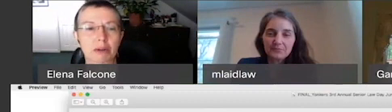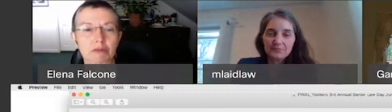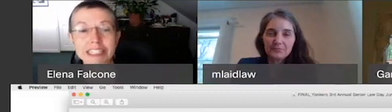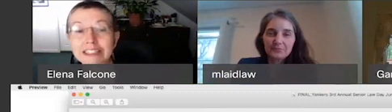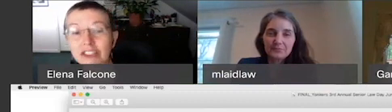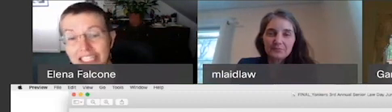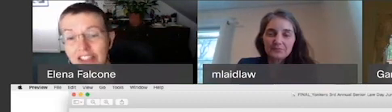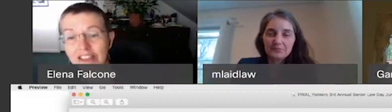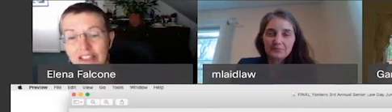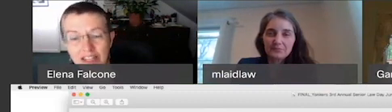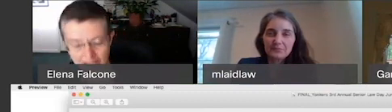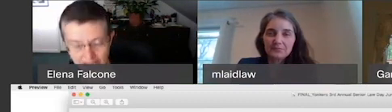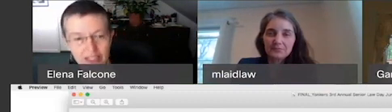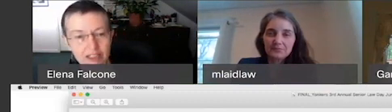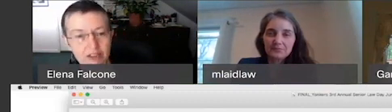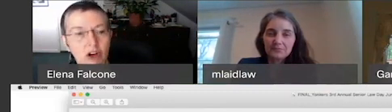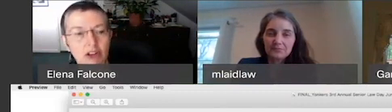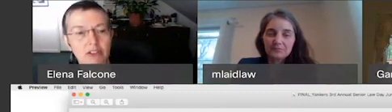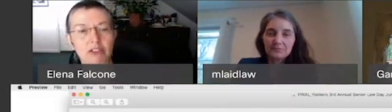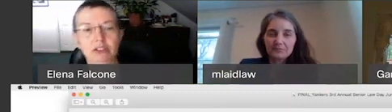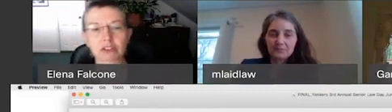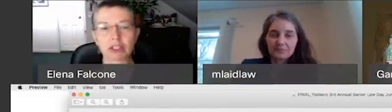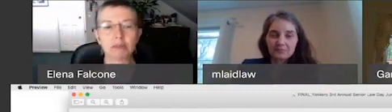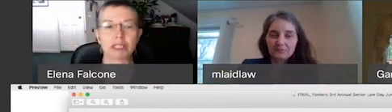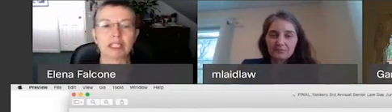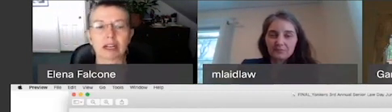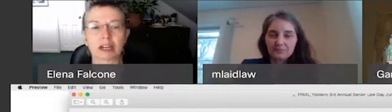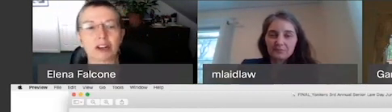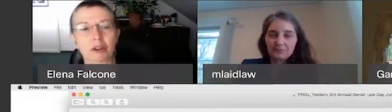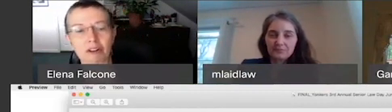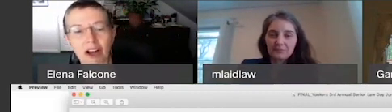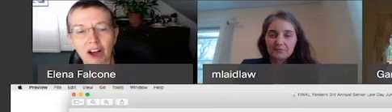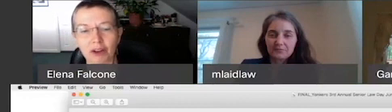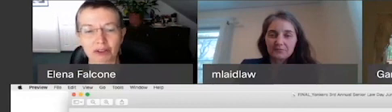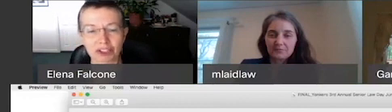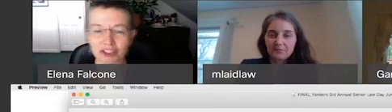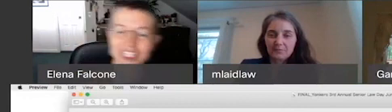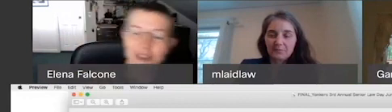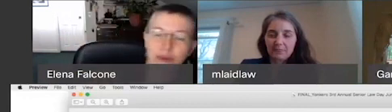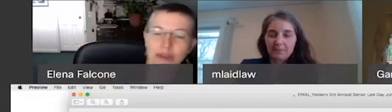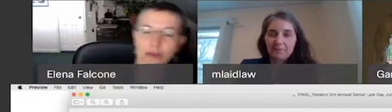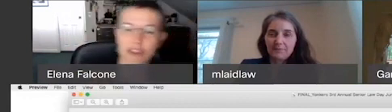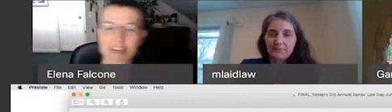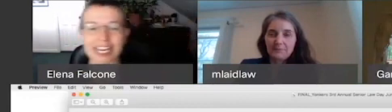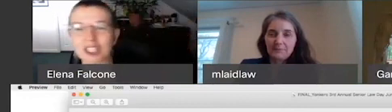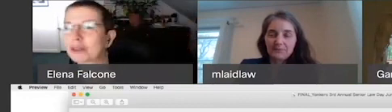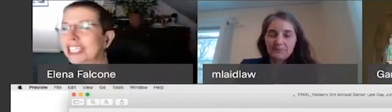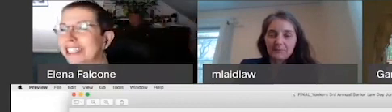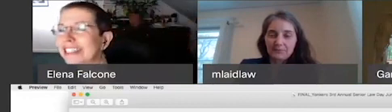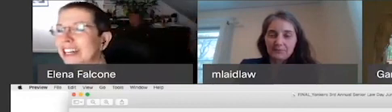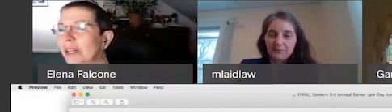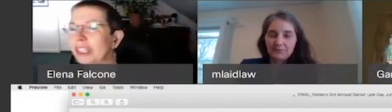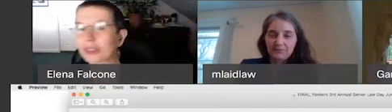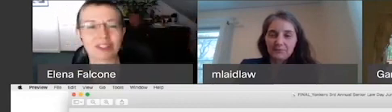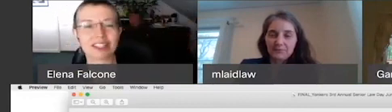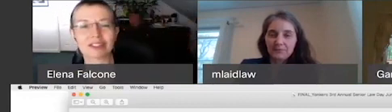about recent changes in the laws is going to be another another attorney who with great expertise. I want